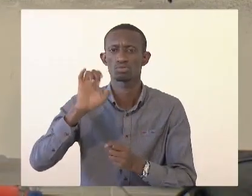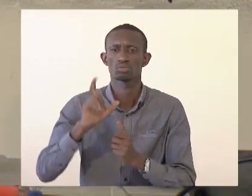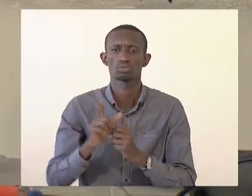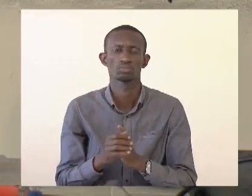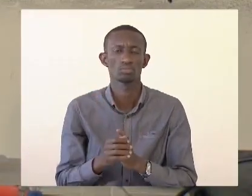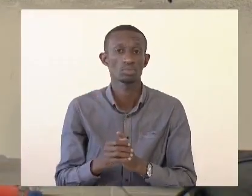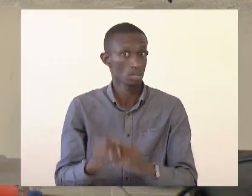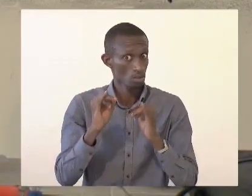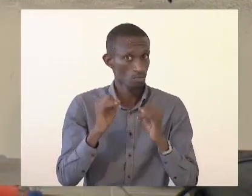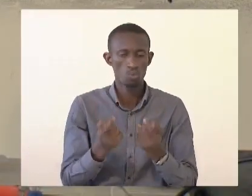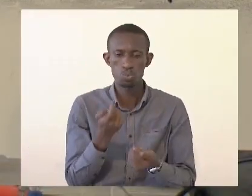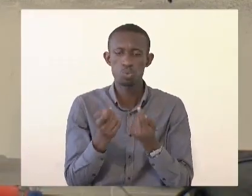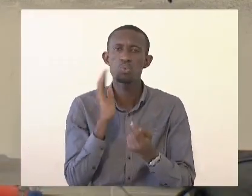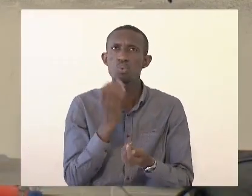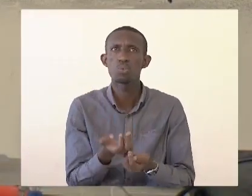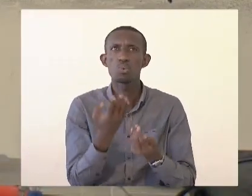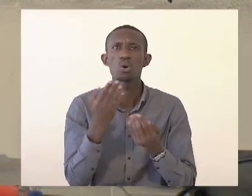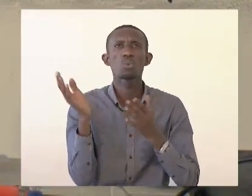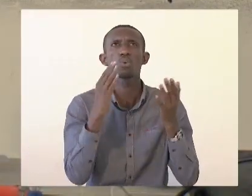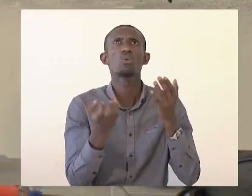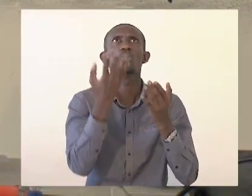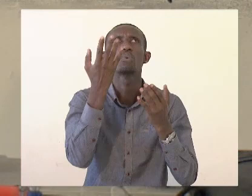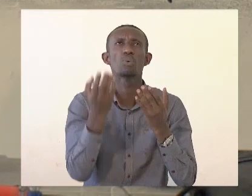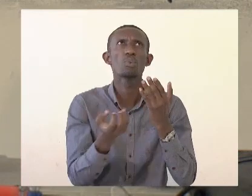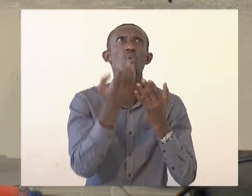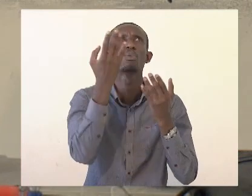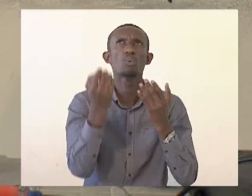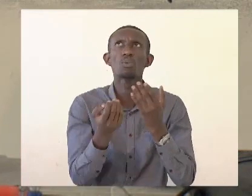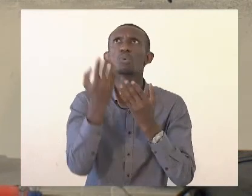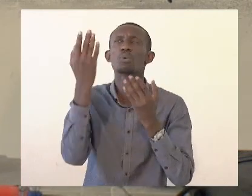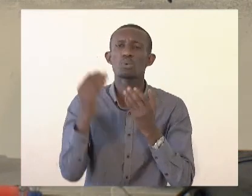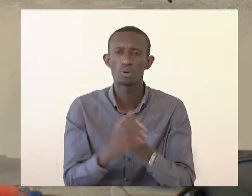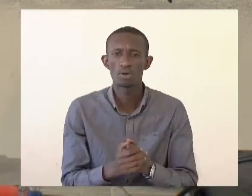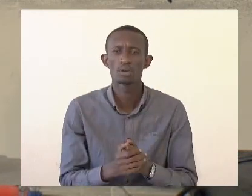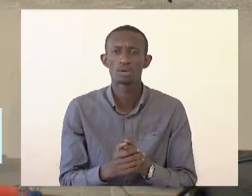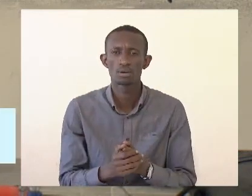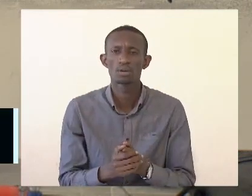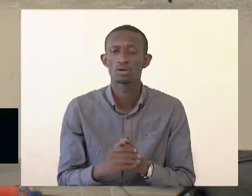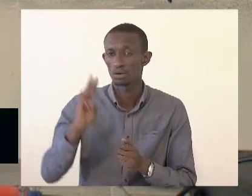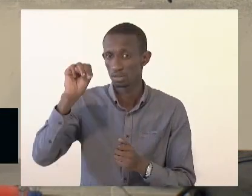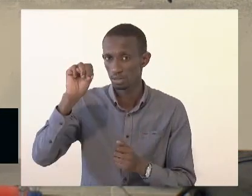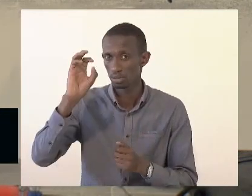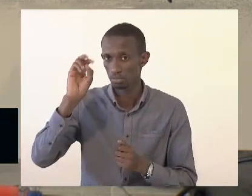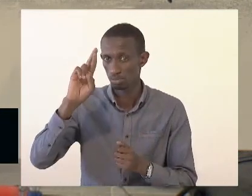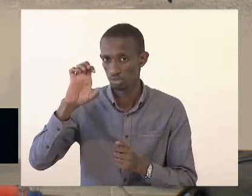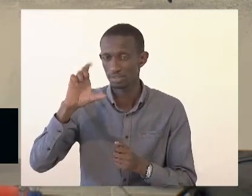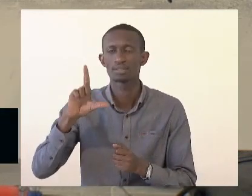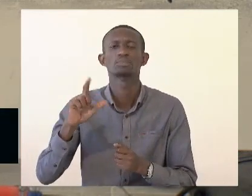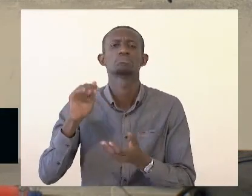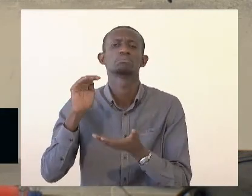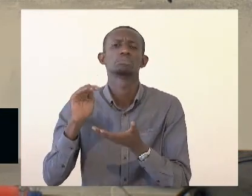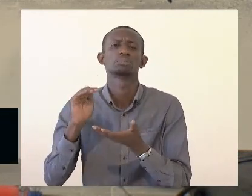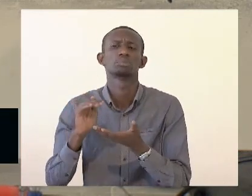is evaporated and evaporated again, as the solvent molecules will be reducing,